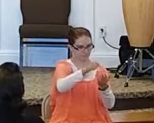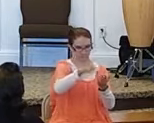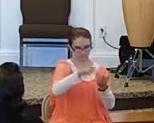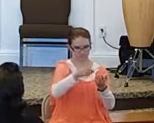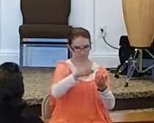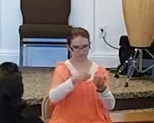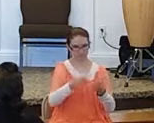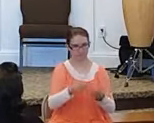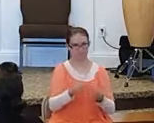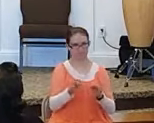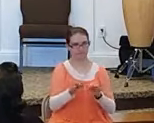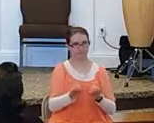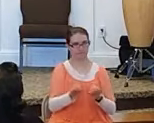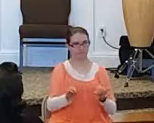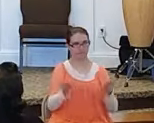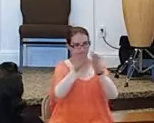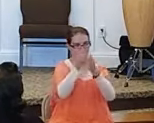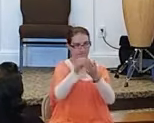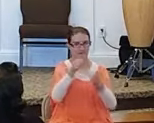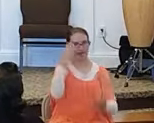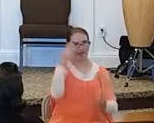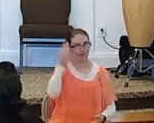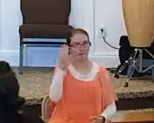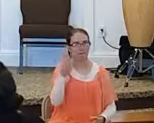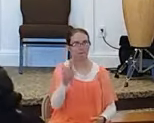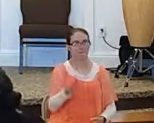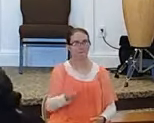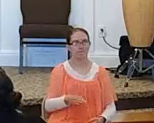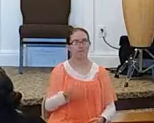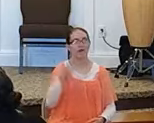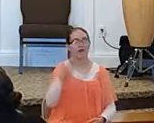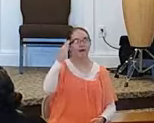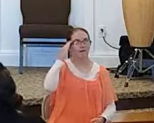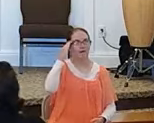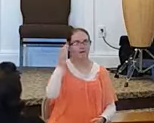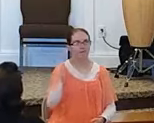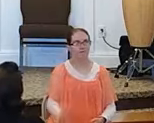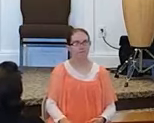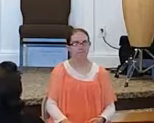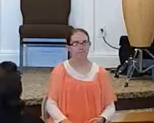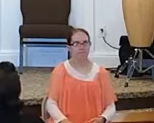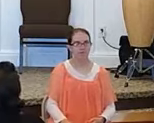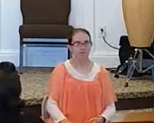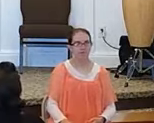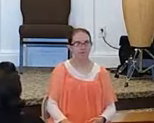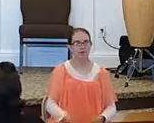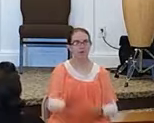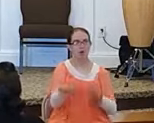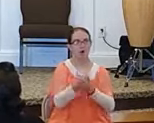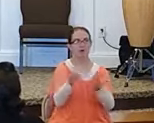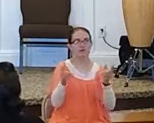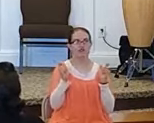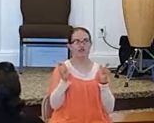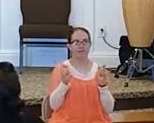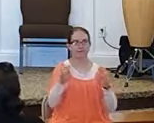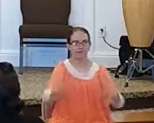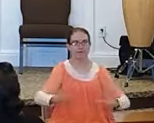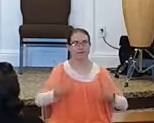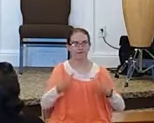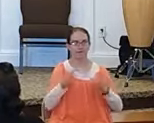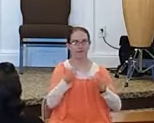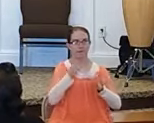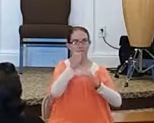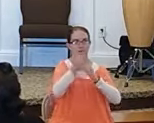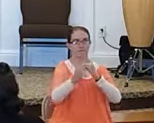important to him anyway. I don't know. But I do know this. Amen. That all of a sudden his life was about